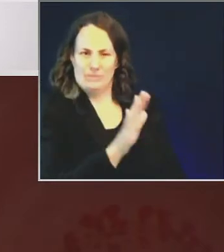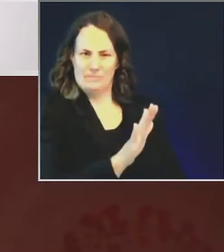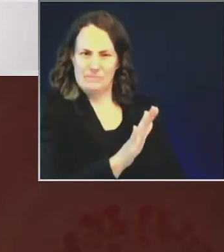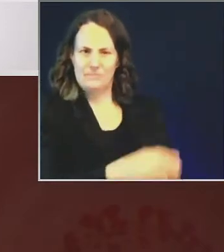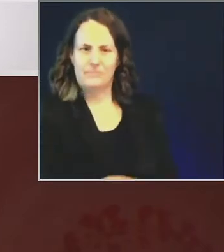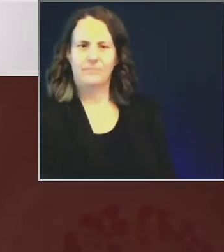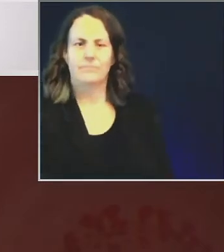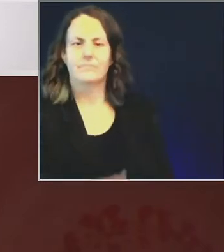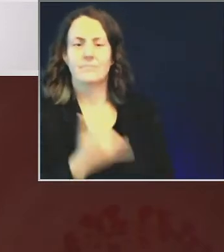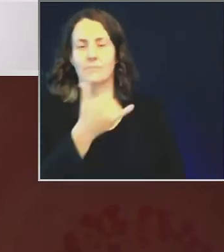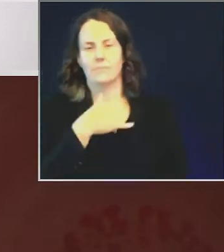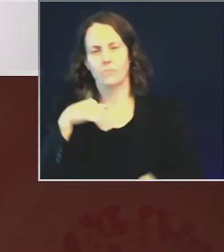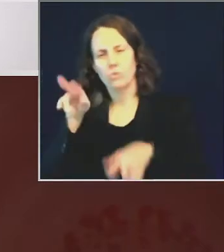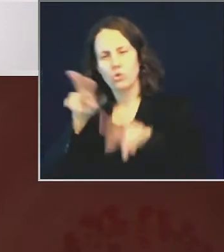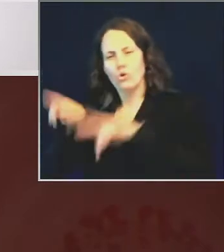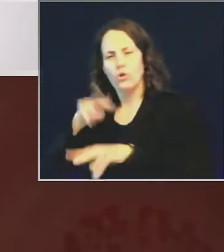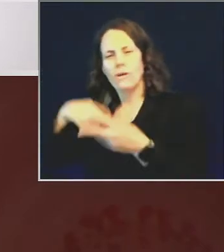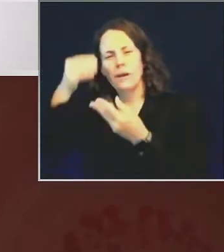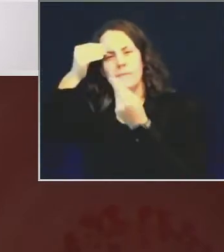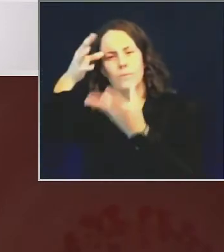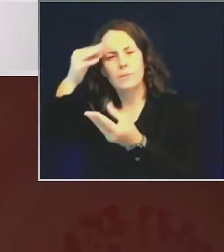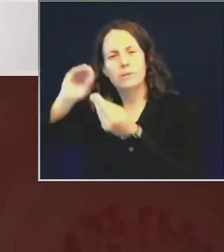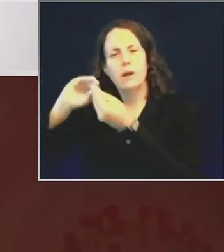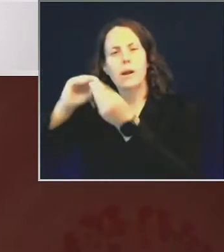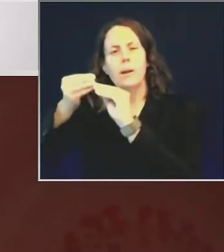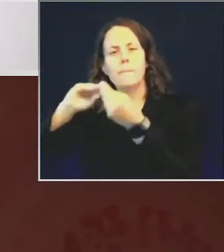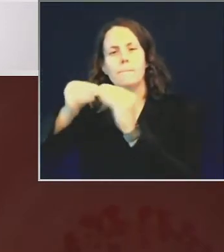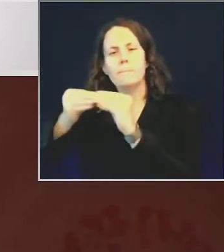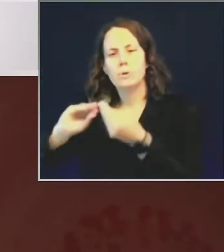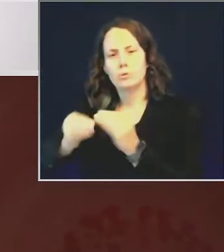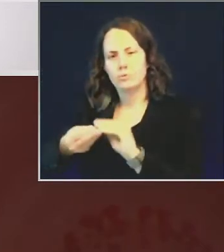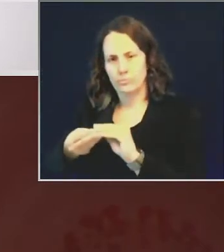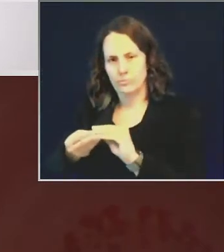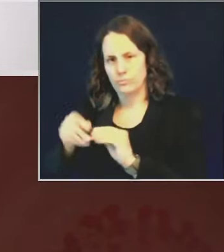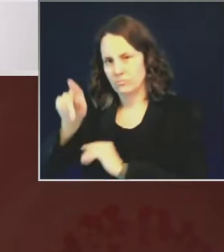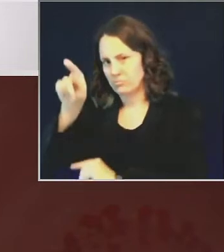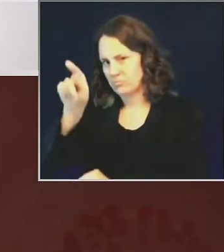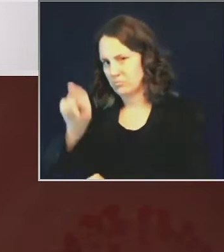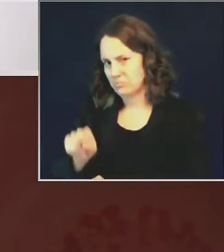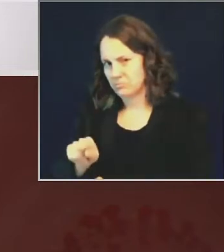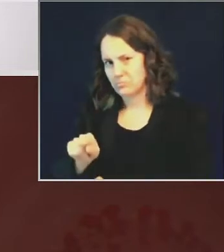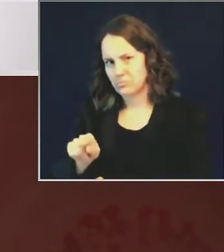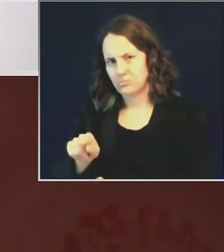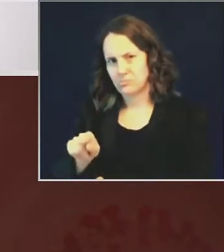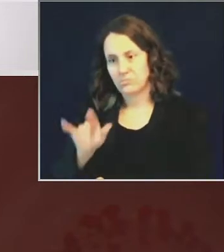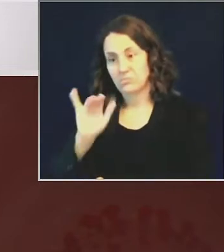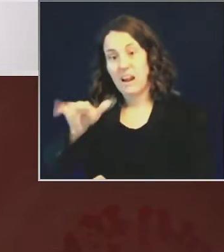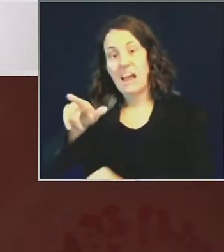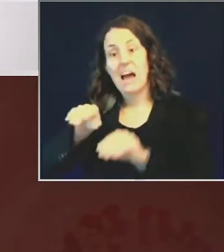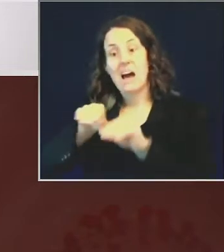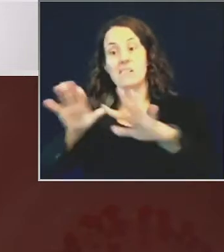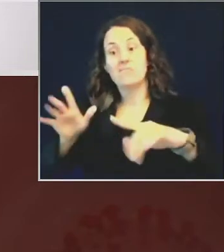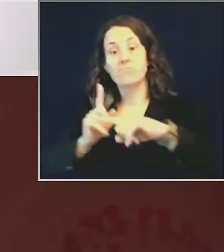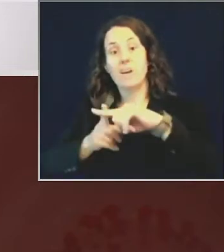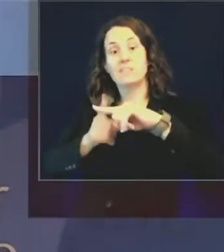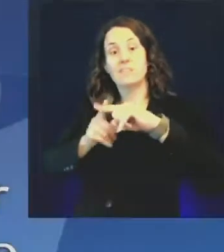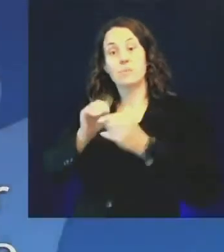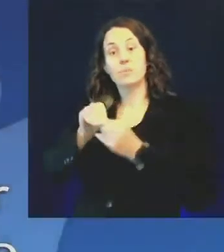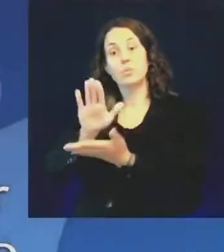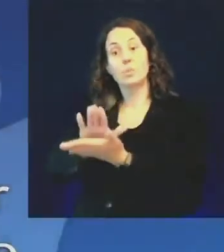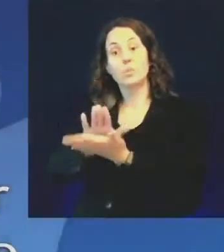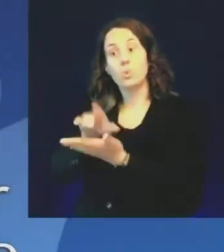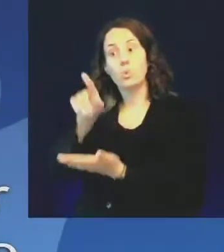regarding transmissions in schools here in Wisconsin? I don't know that we have